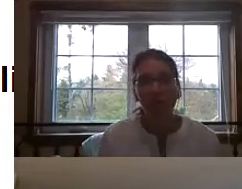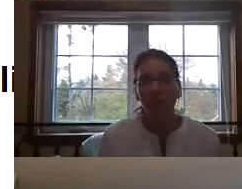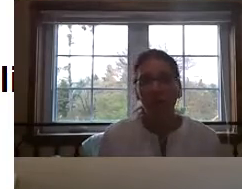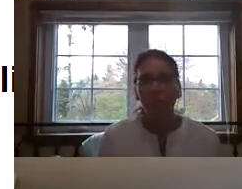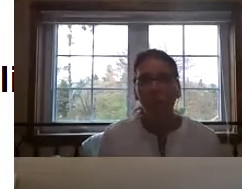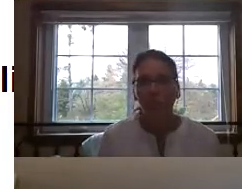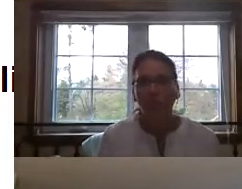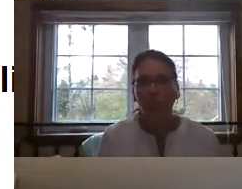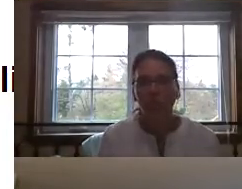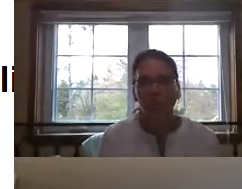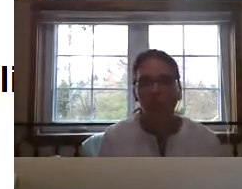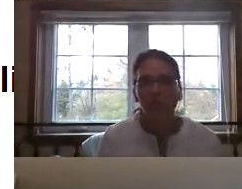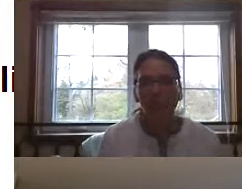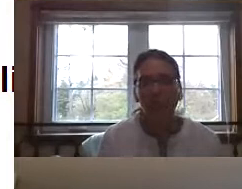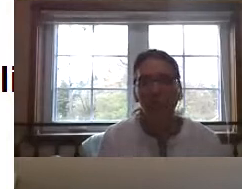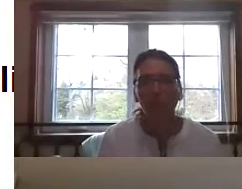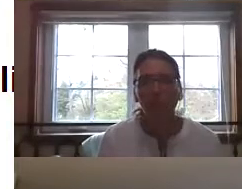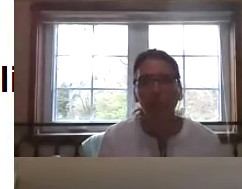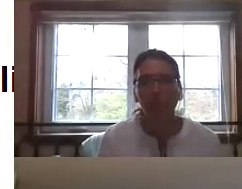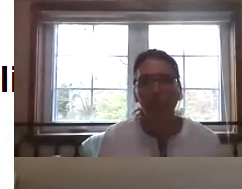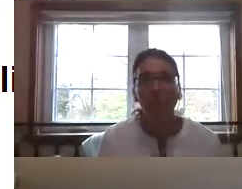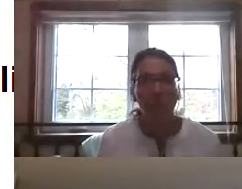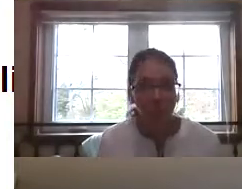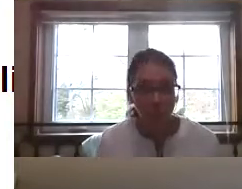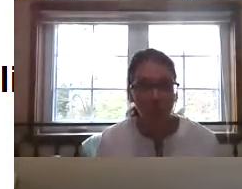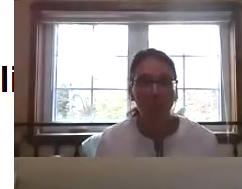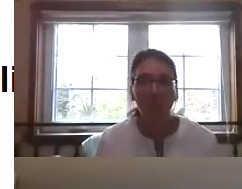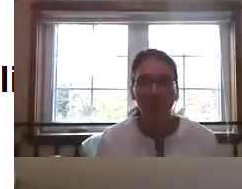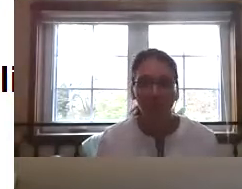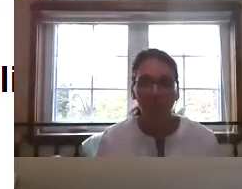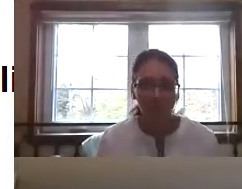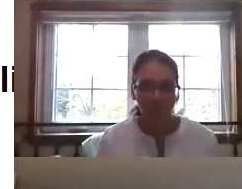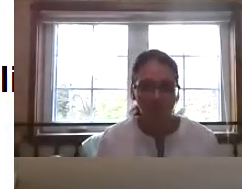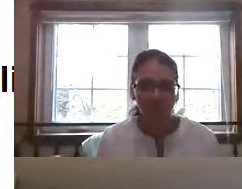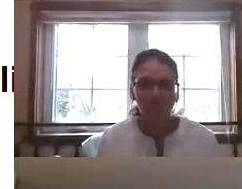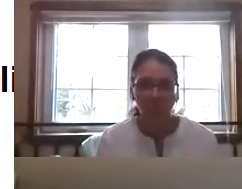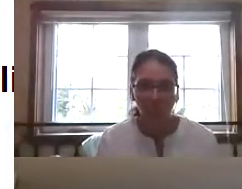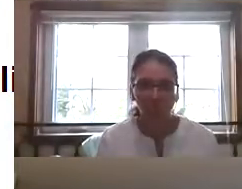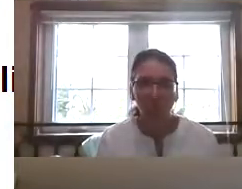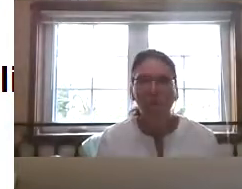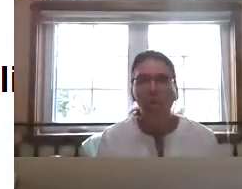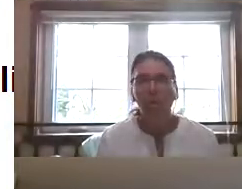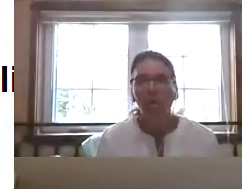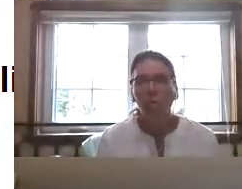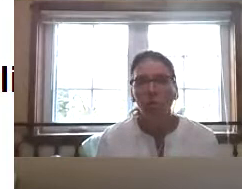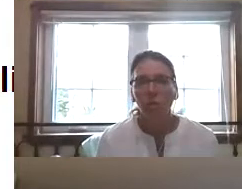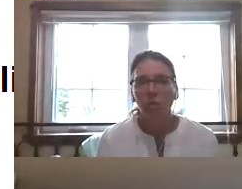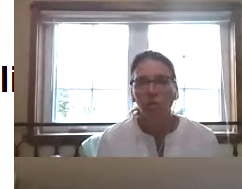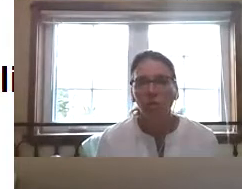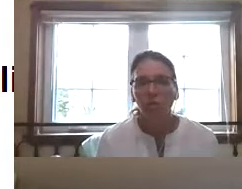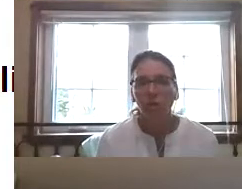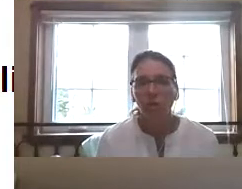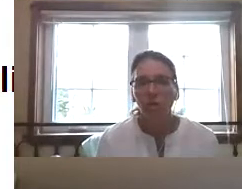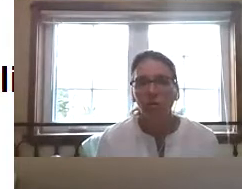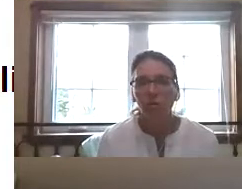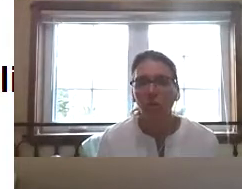still. Protected bike lanes are even better because now there's actually a physical barrier rather than the